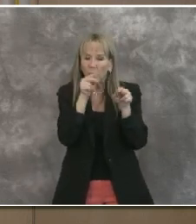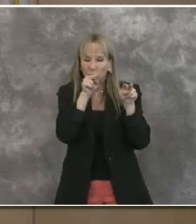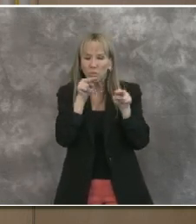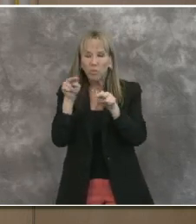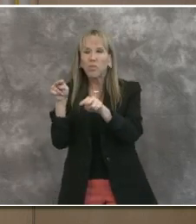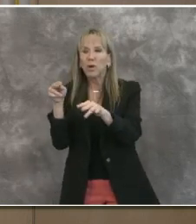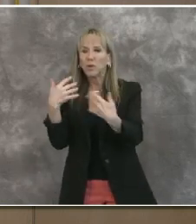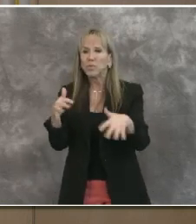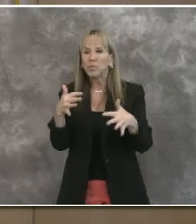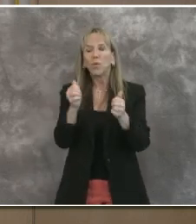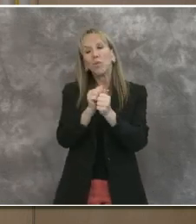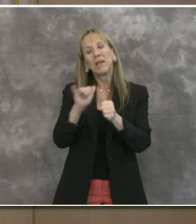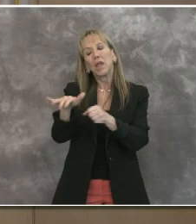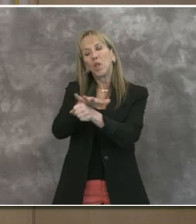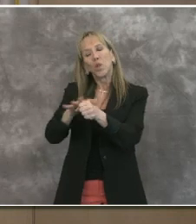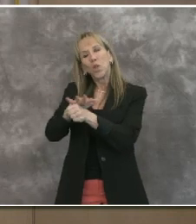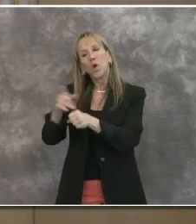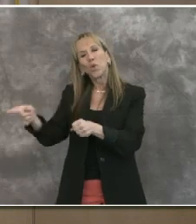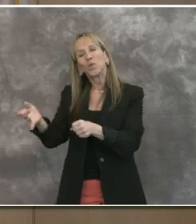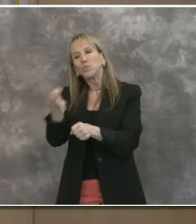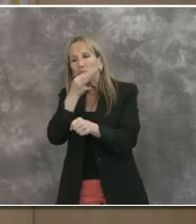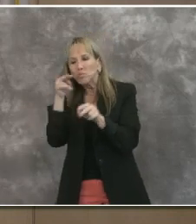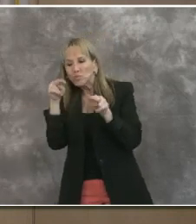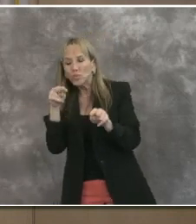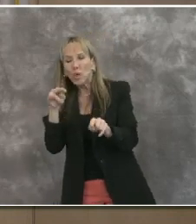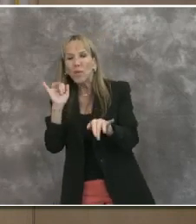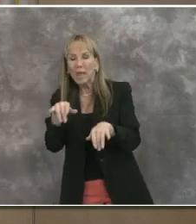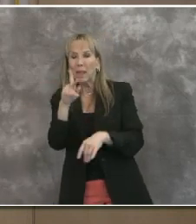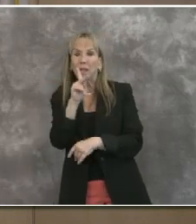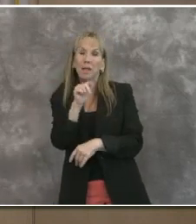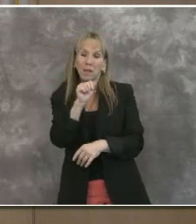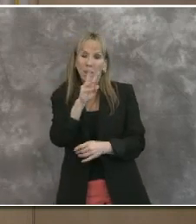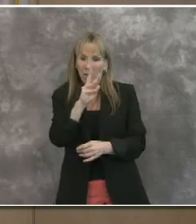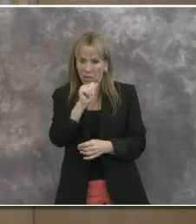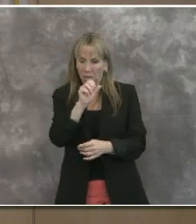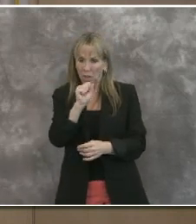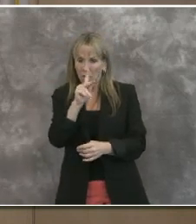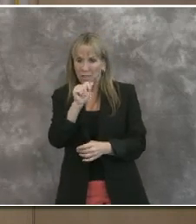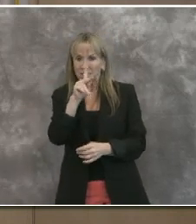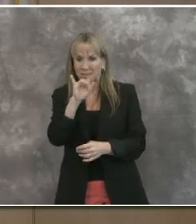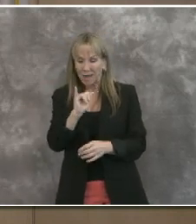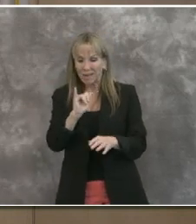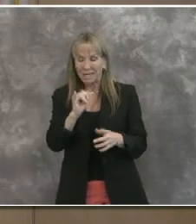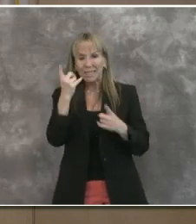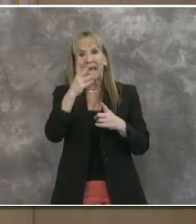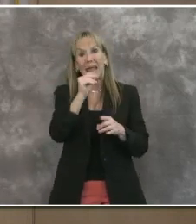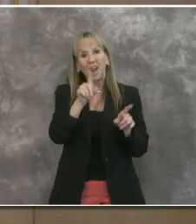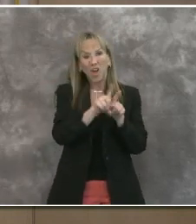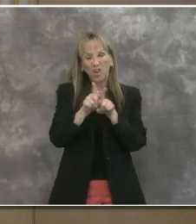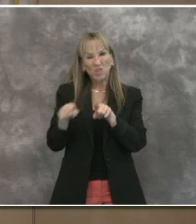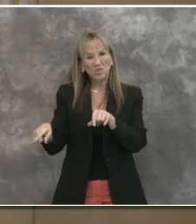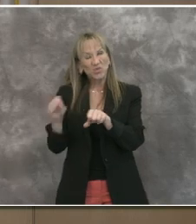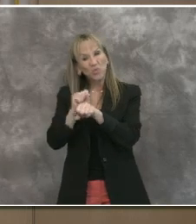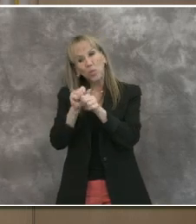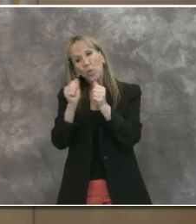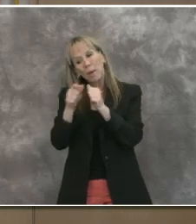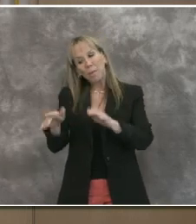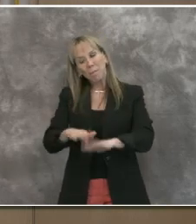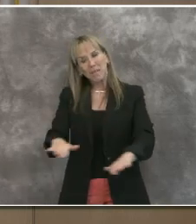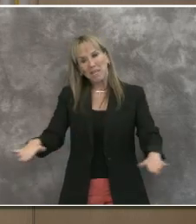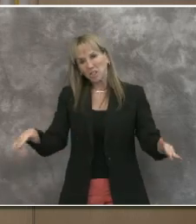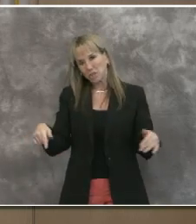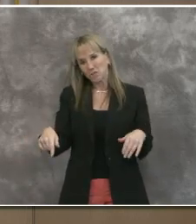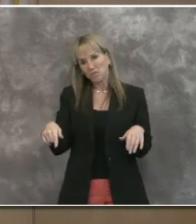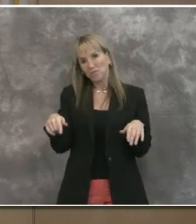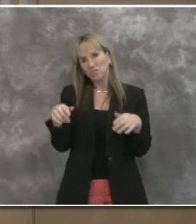with our local experts on Kawasaki disease and our local pediatric intensive care physicians to see if any of